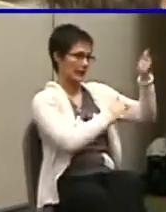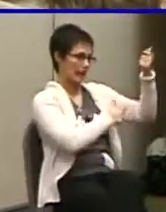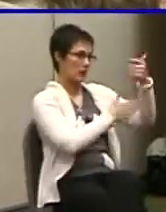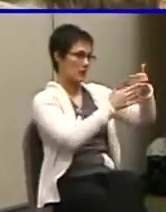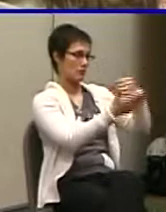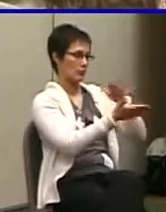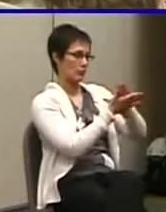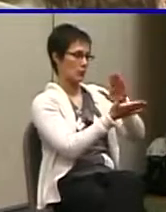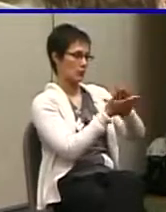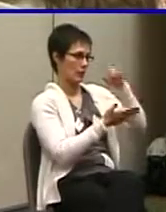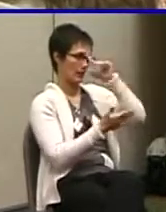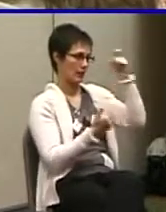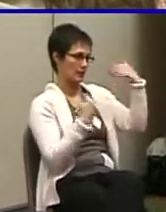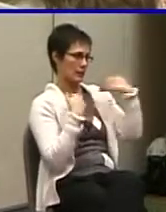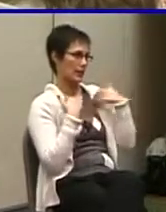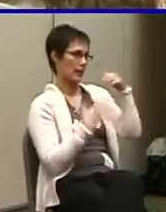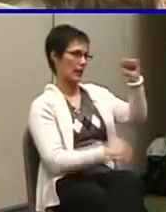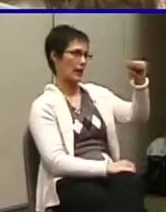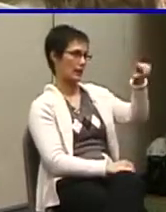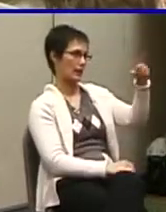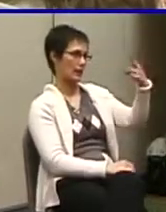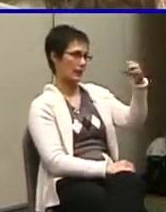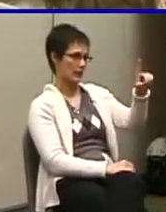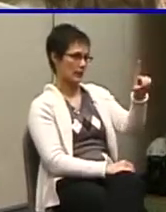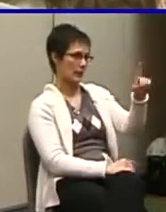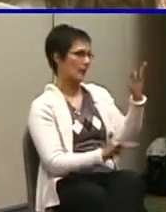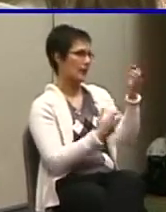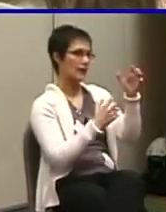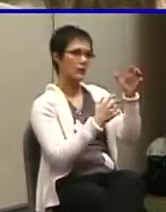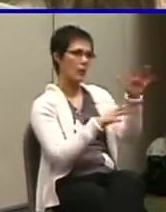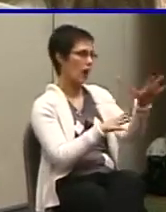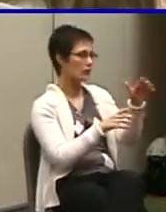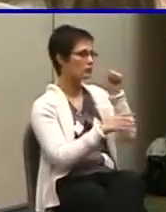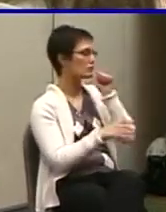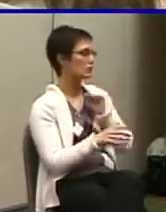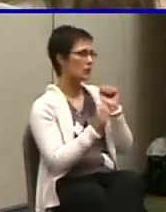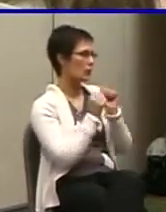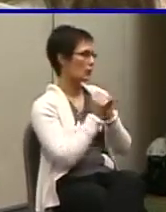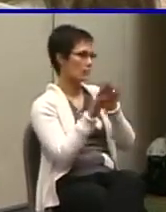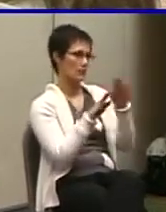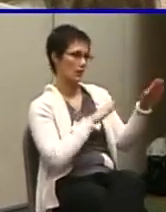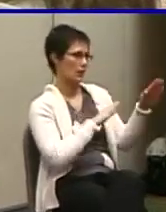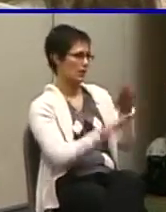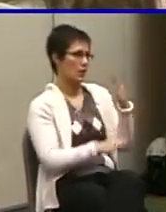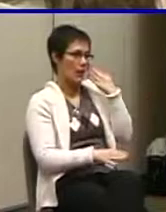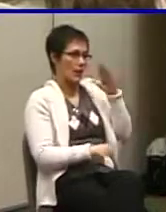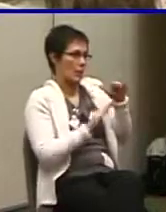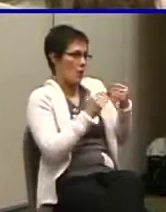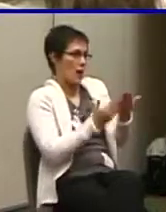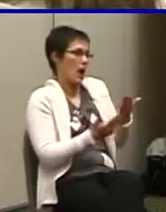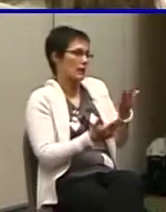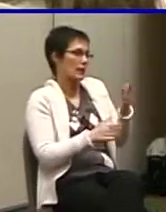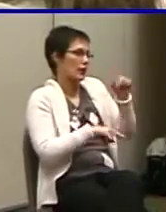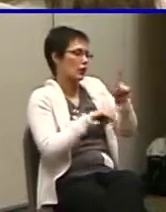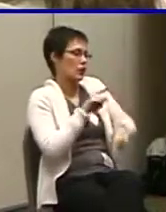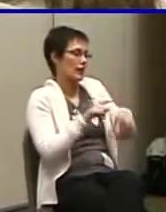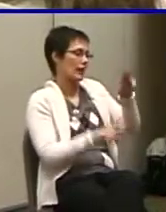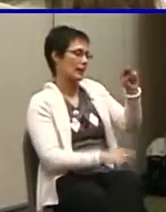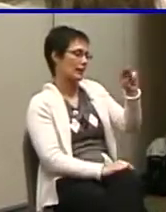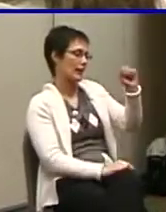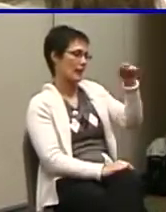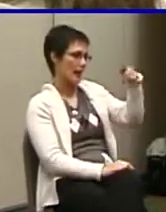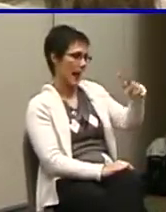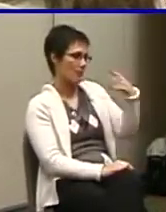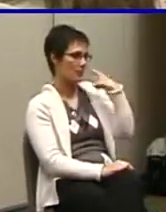had ADHD, and they did not know how to deal with his behavior, didn't want to take any suggestions. All they knew is that he could not nap for 2.5 hours, so therefore he must